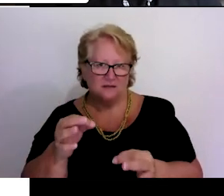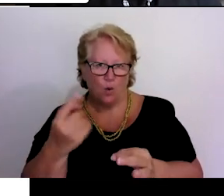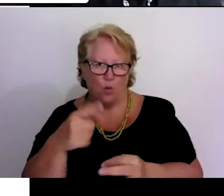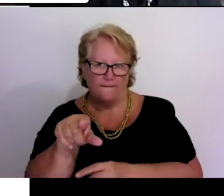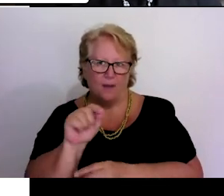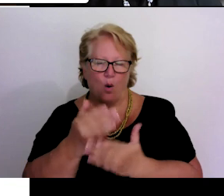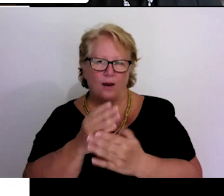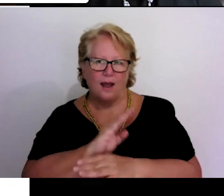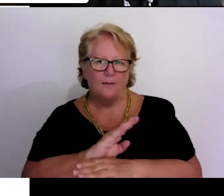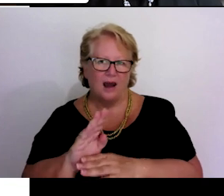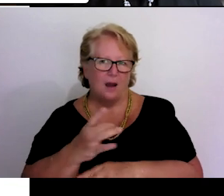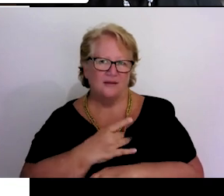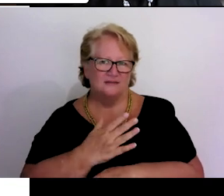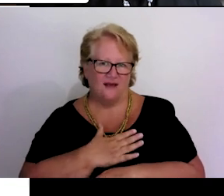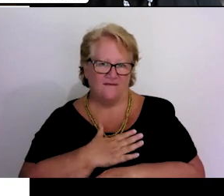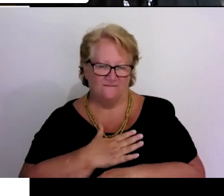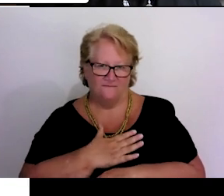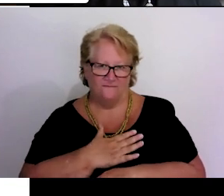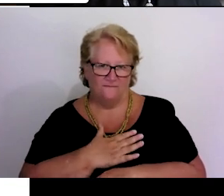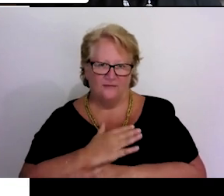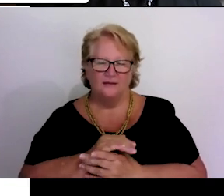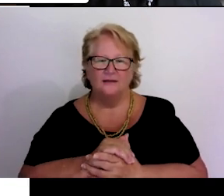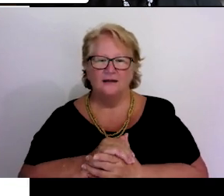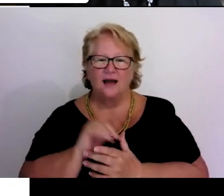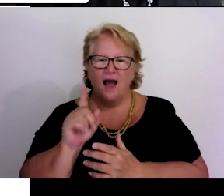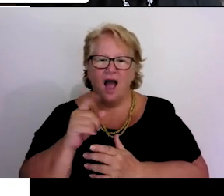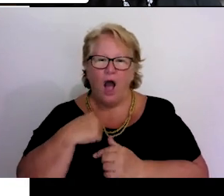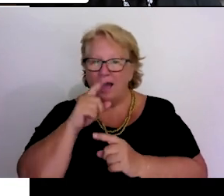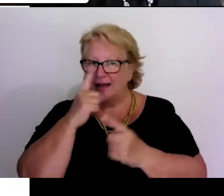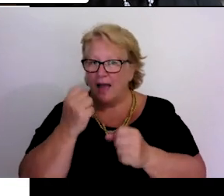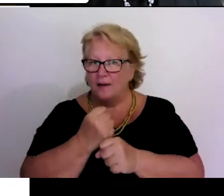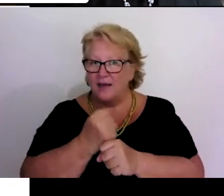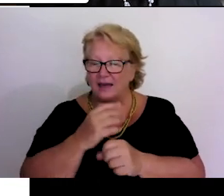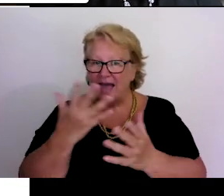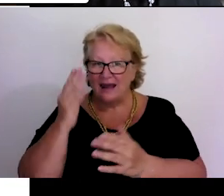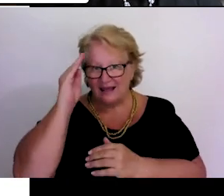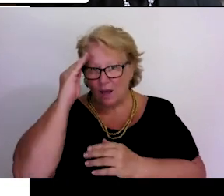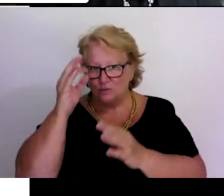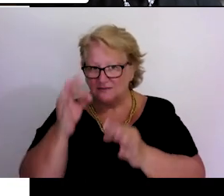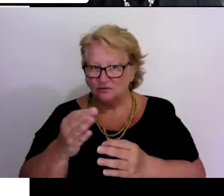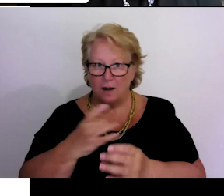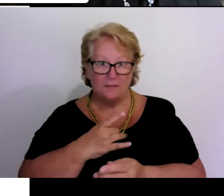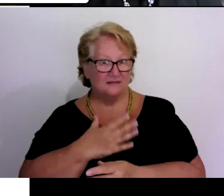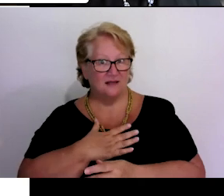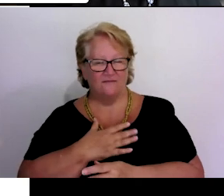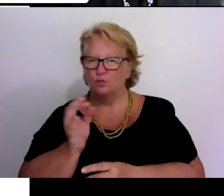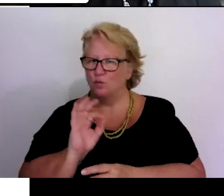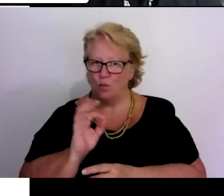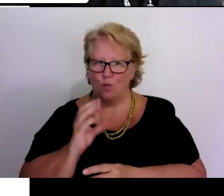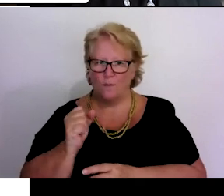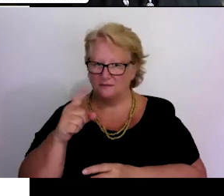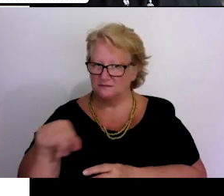on the panels by myself. That is a whole council decision. I can't make any council decisions on my own because they're council